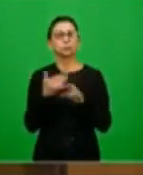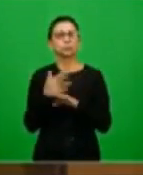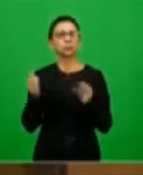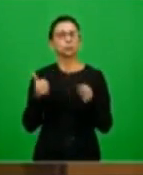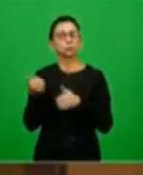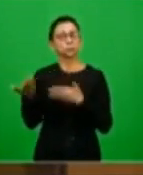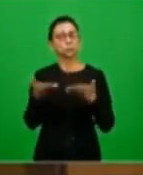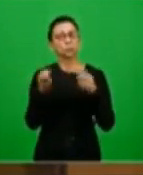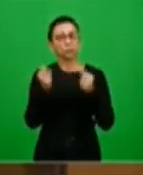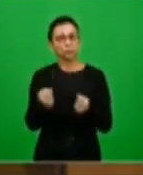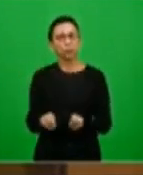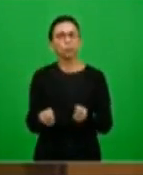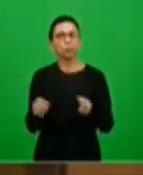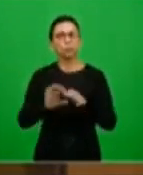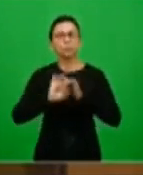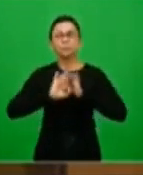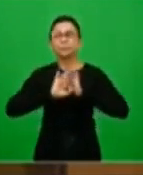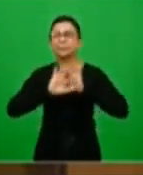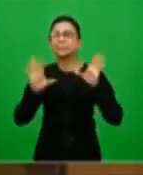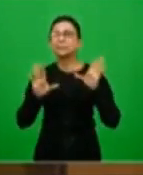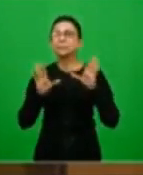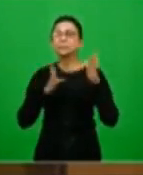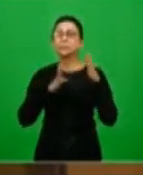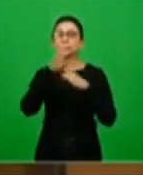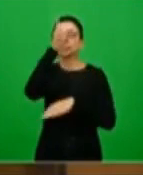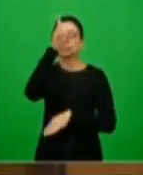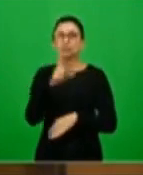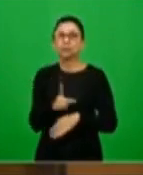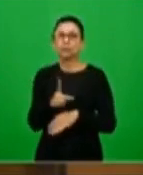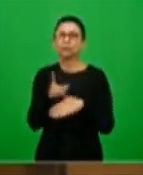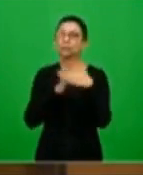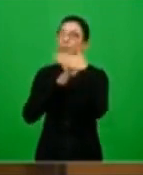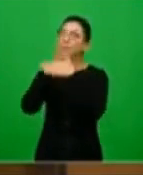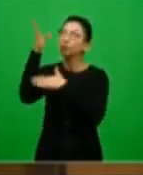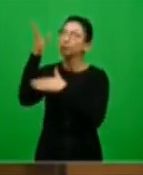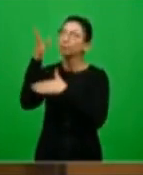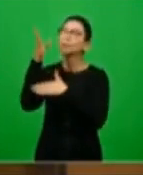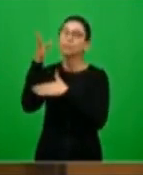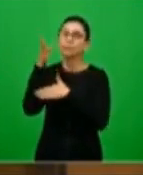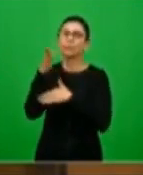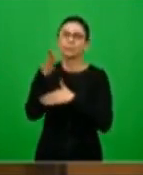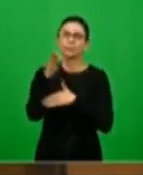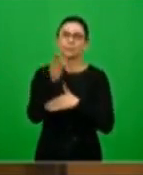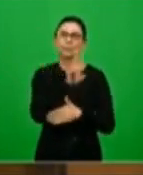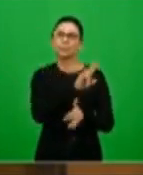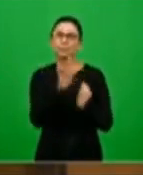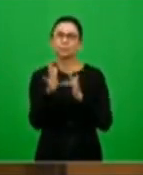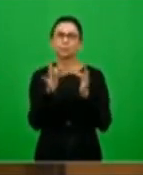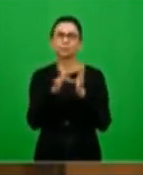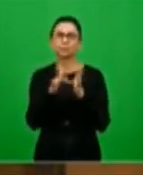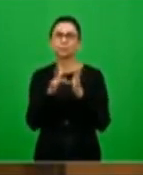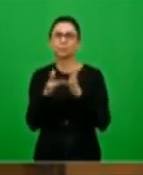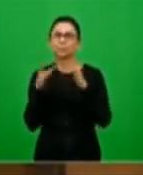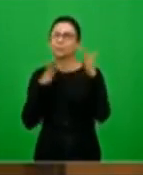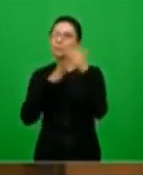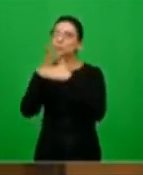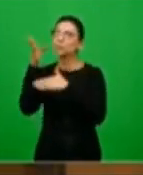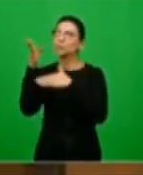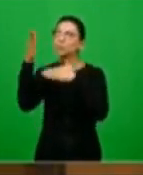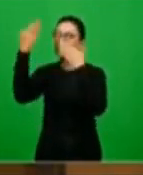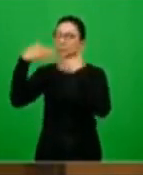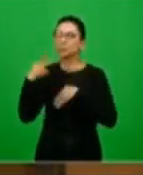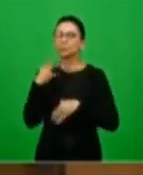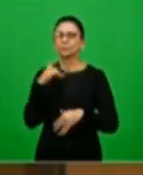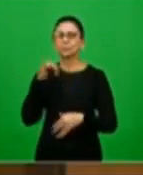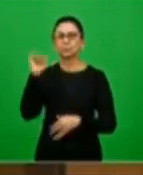now, because the access to the Father is open. Jesus is our mediator. He is our high priest that